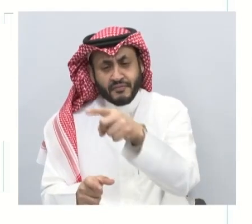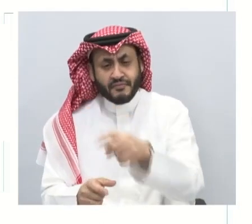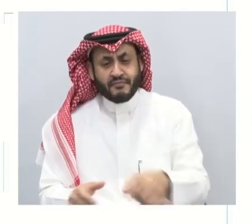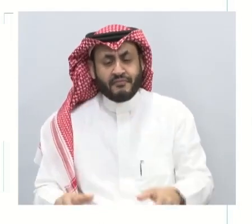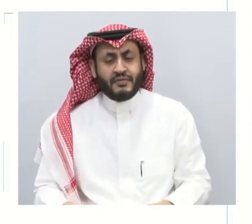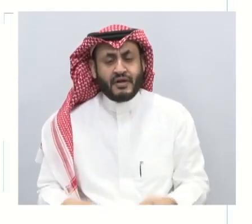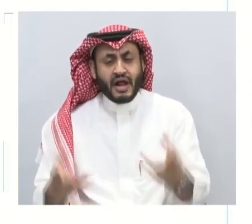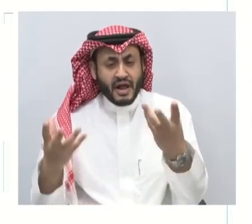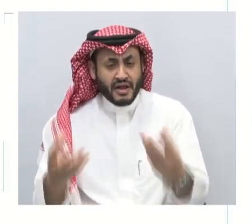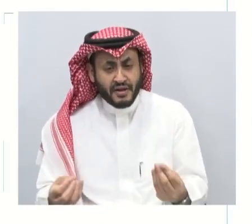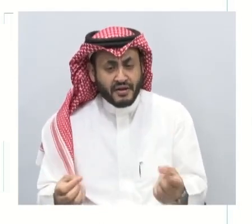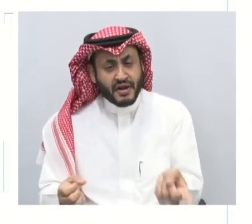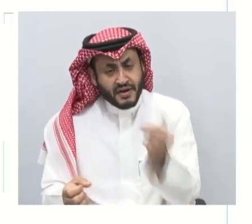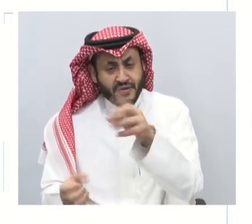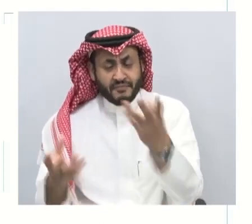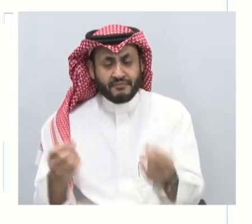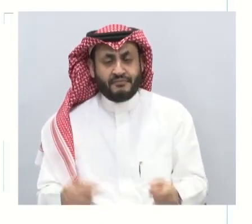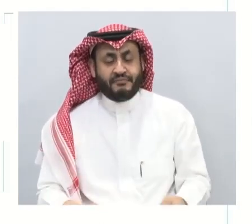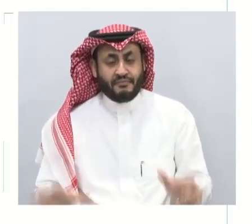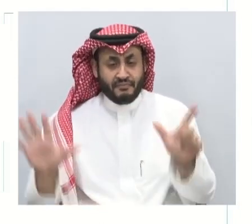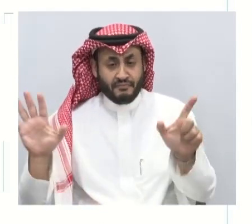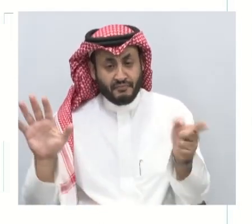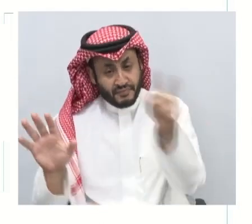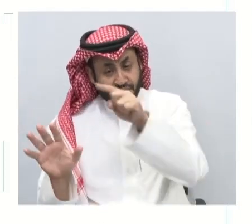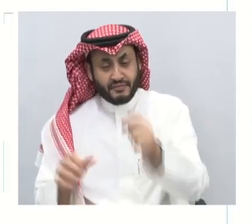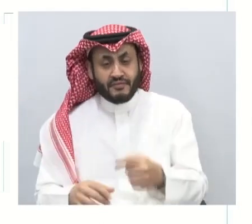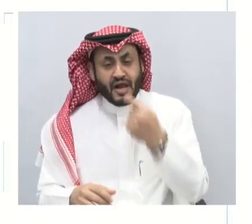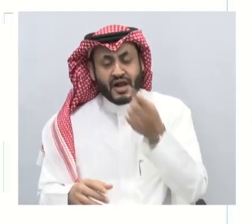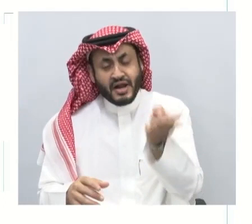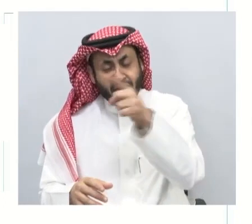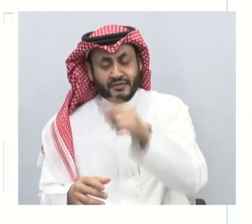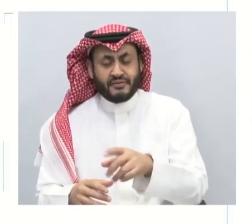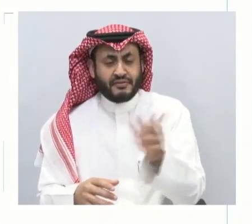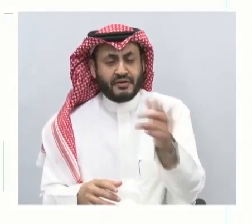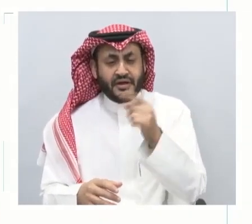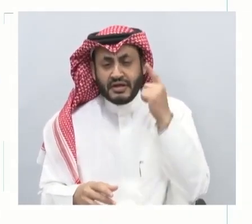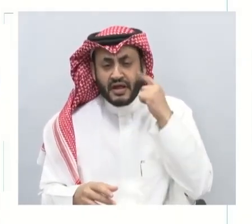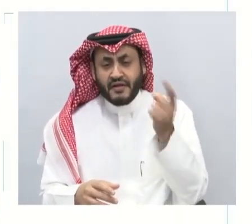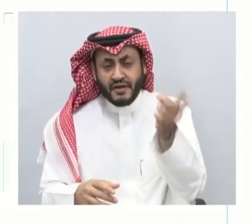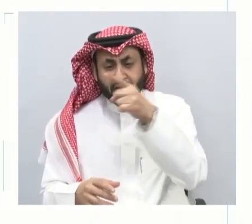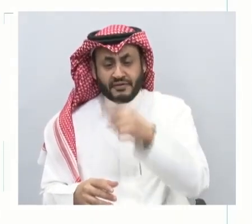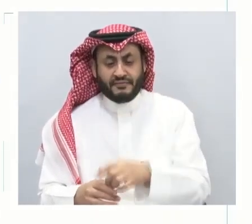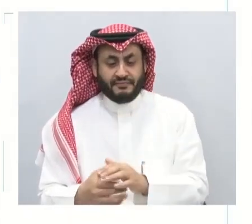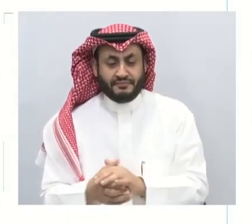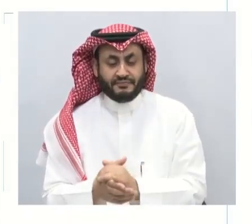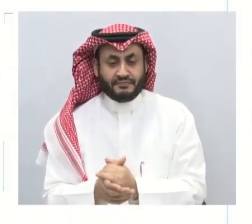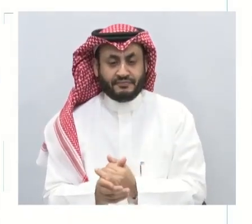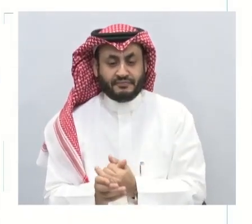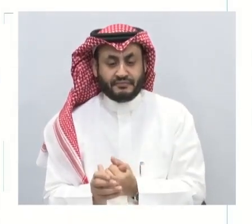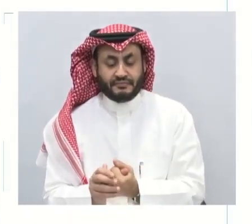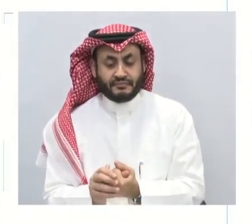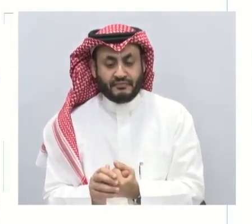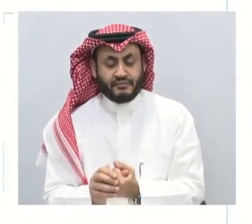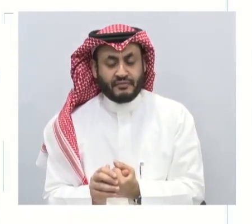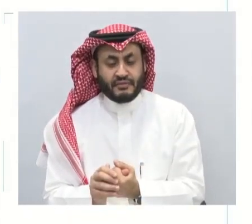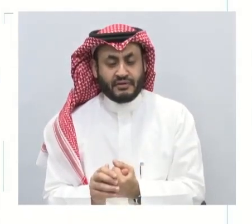weekend, next weekend, or next week, next year, next Saturday, and in the future. Okay, if you ask about